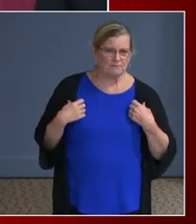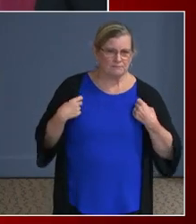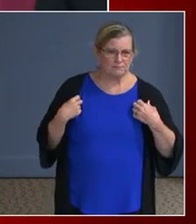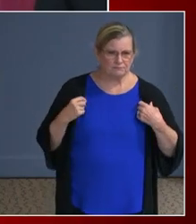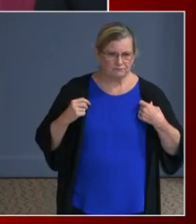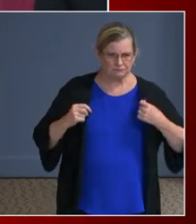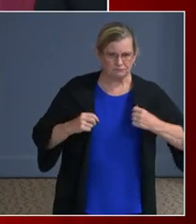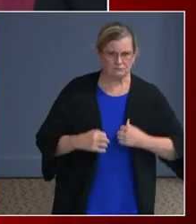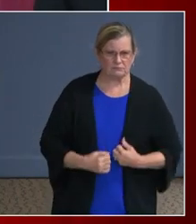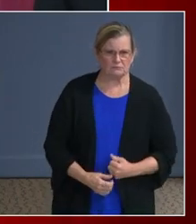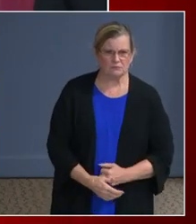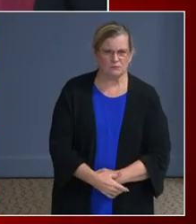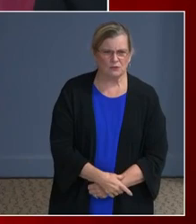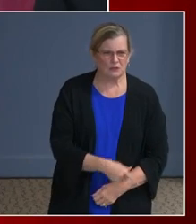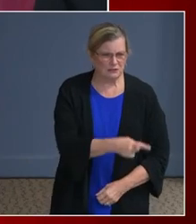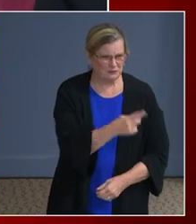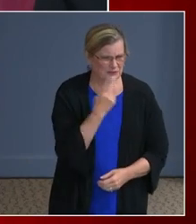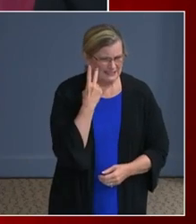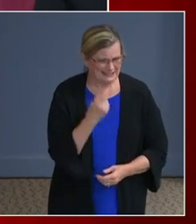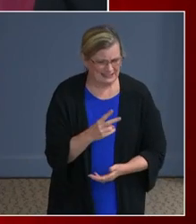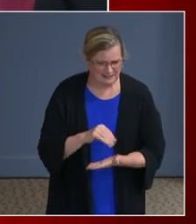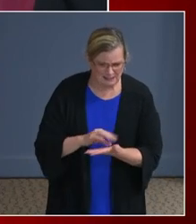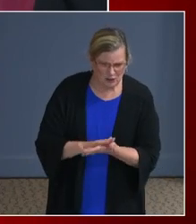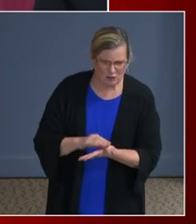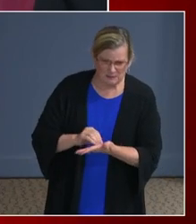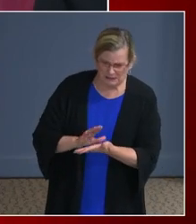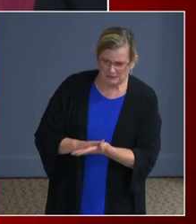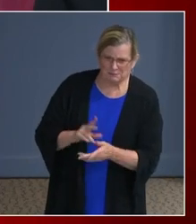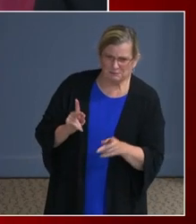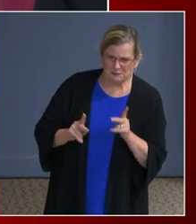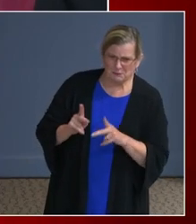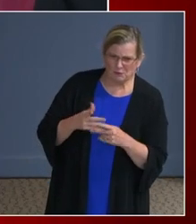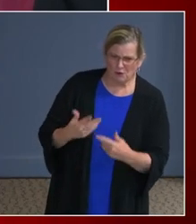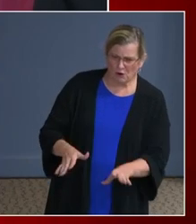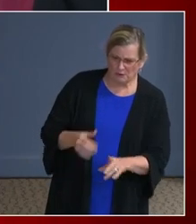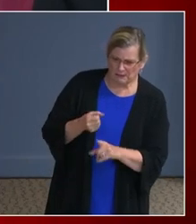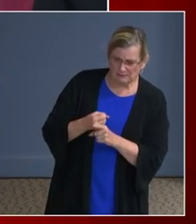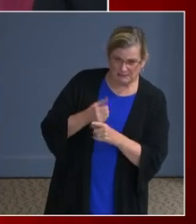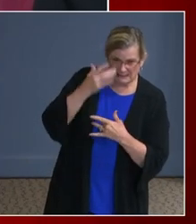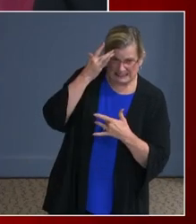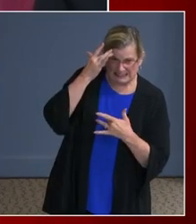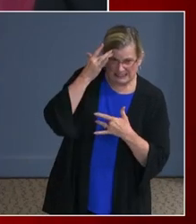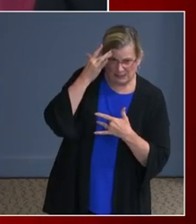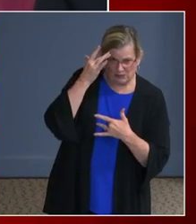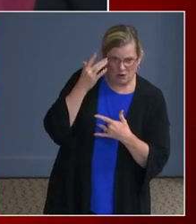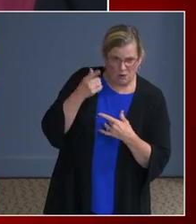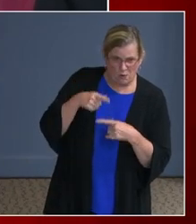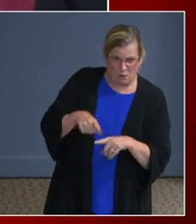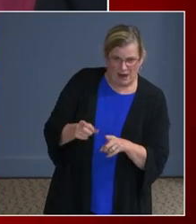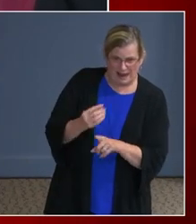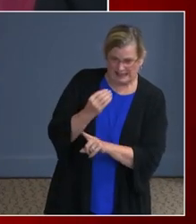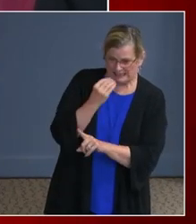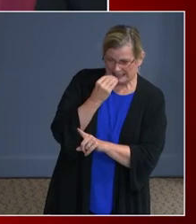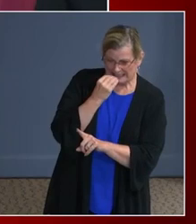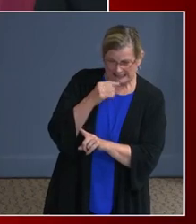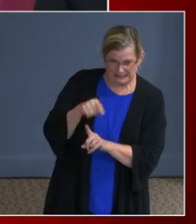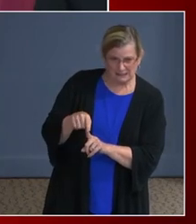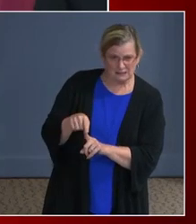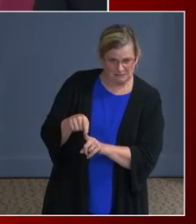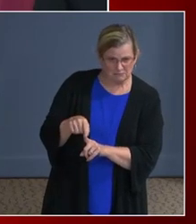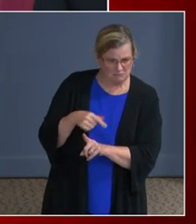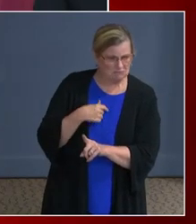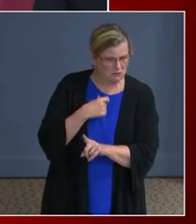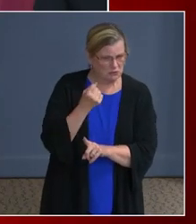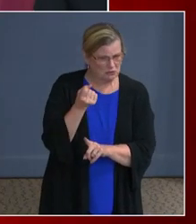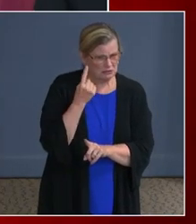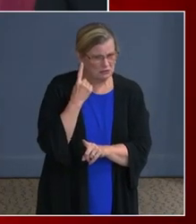Abra today has now disciplined dozens of businesses for not complying with social distancing rules. Is this making you